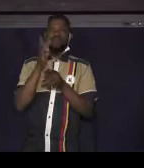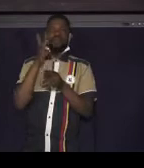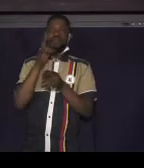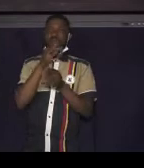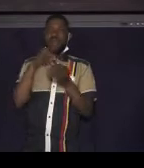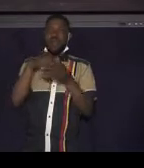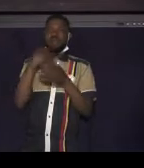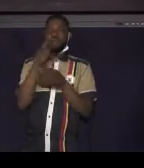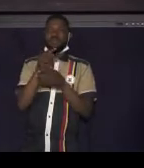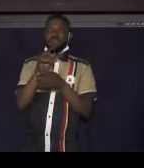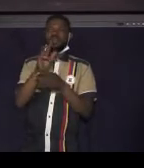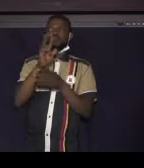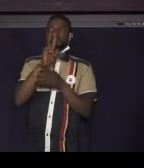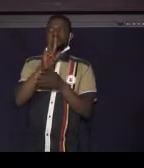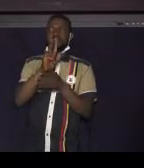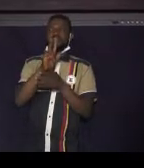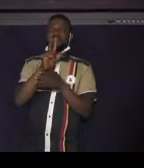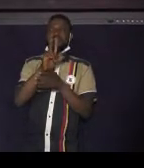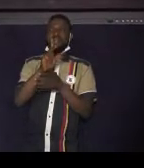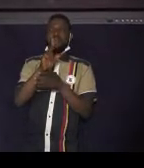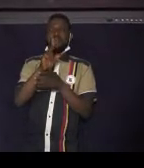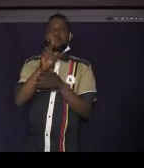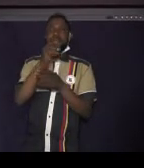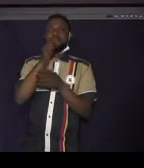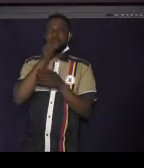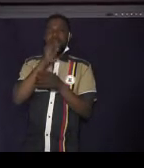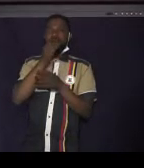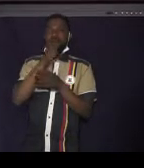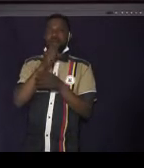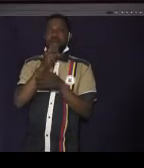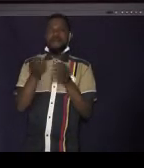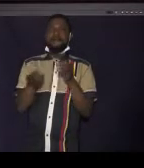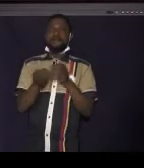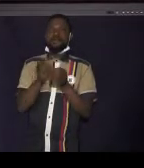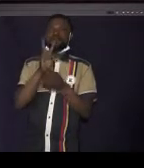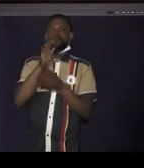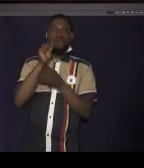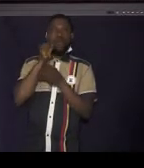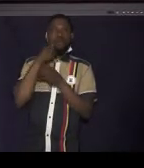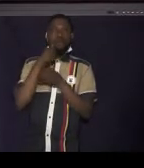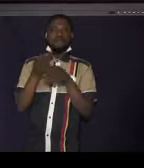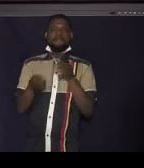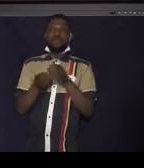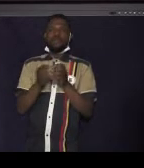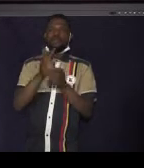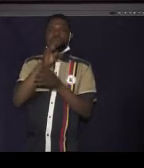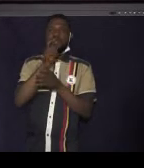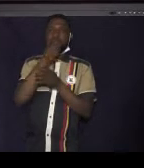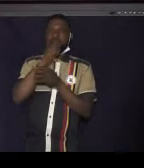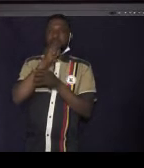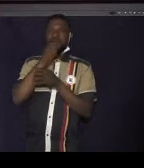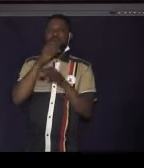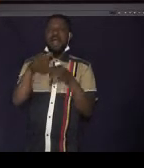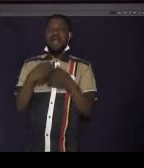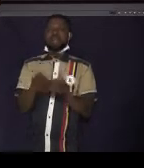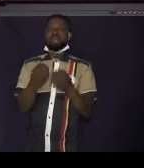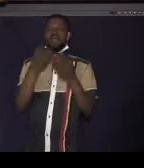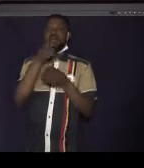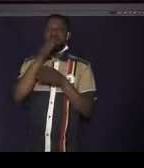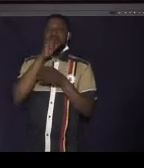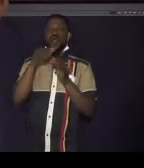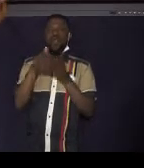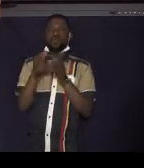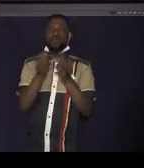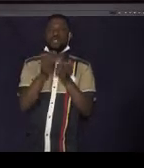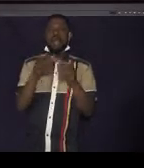you, because this is like saying simplify 3 mangoes plus 2 apples plus 4 mangoes. How many mangoes